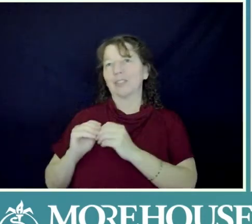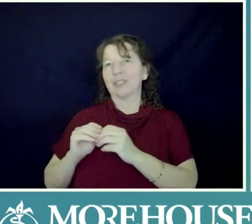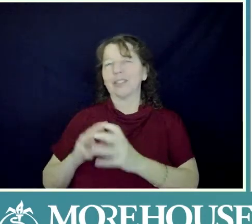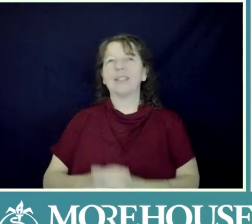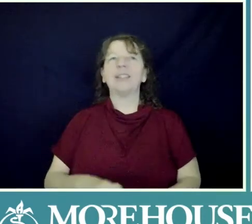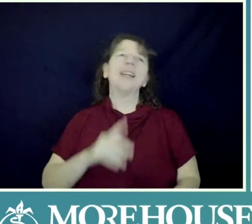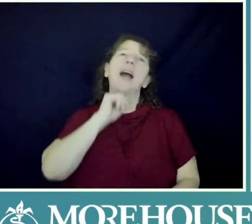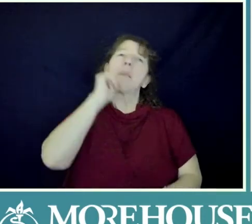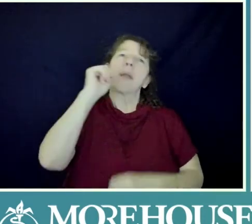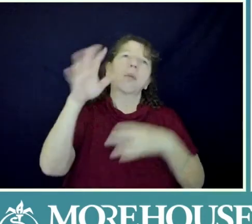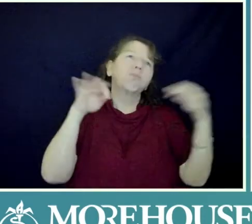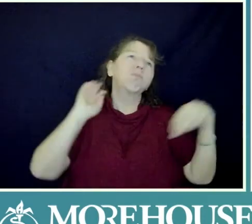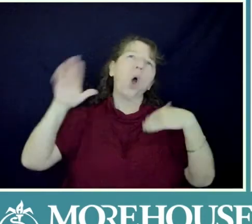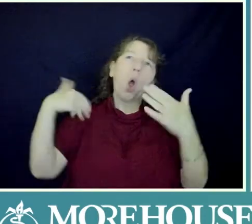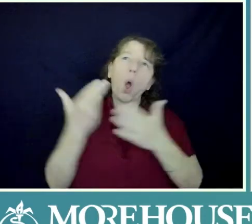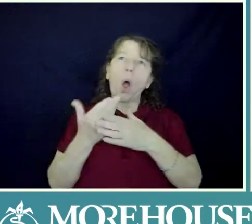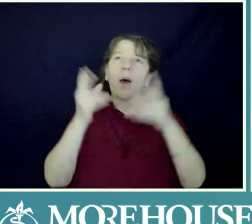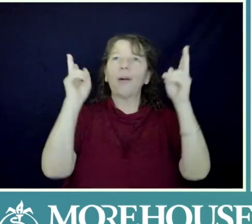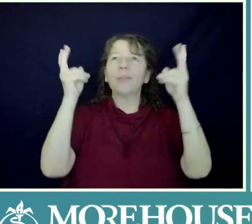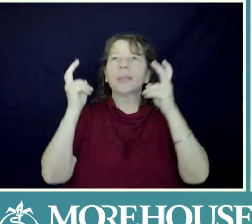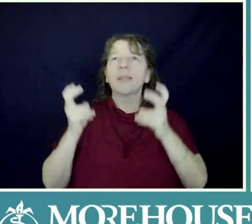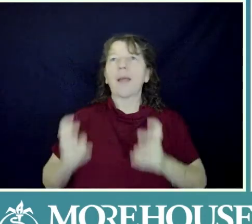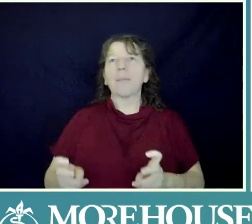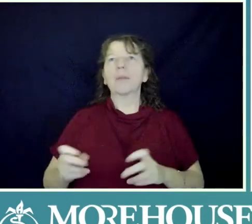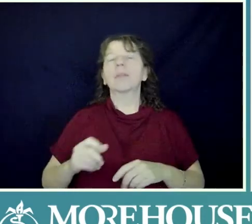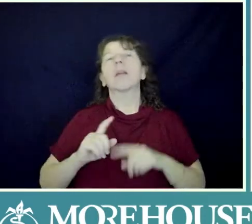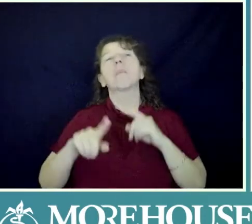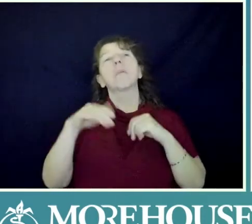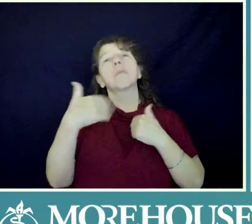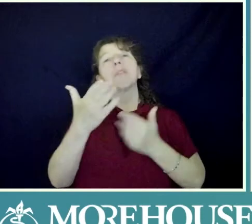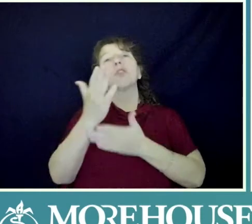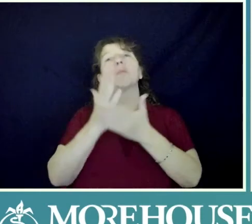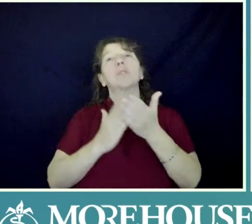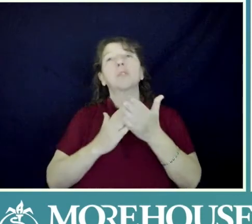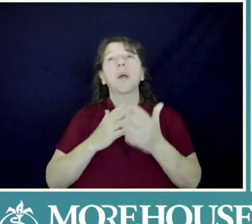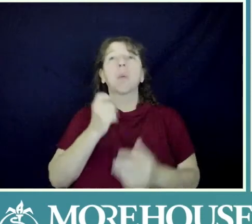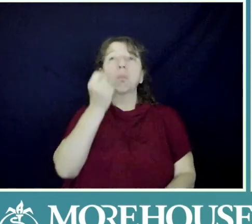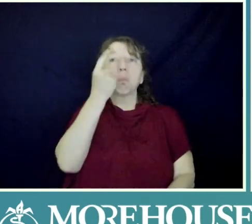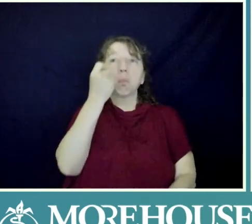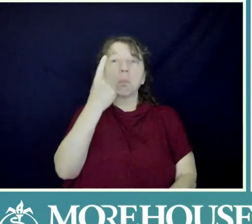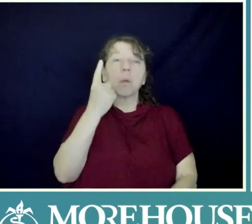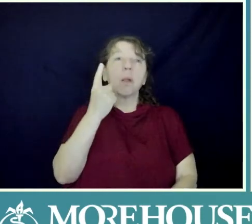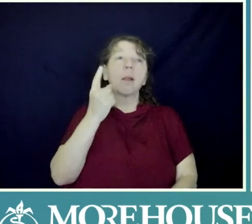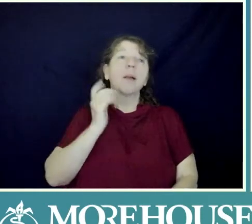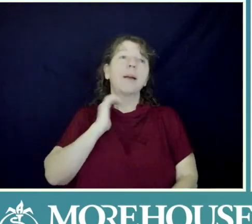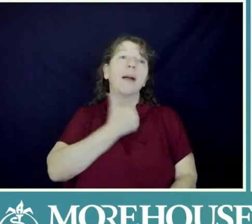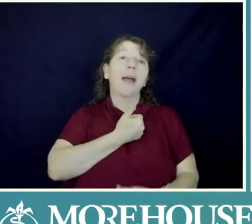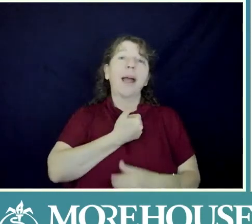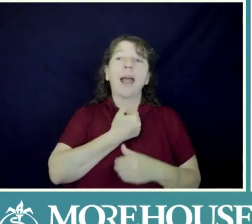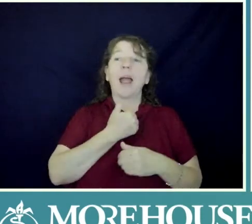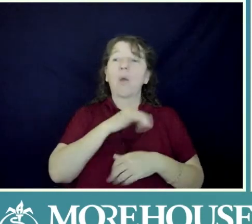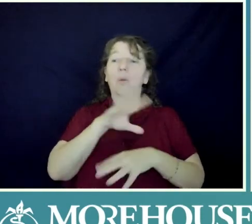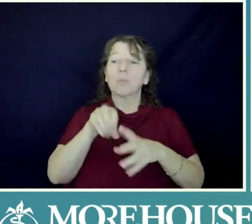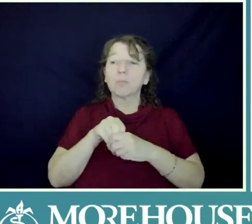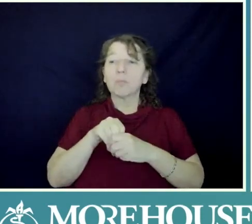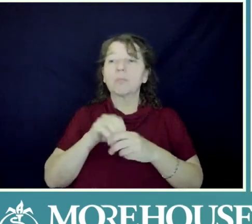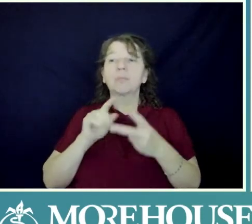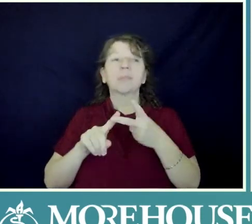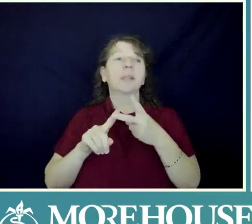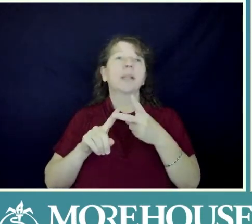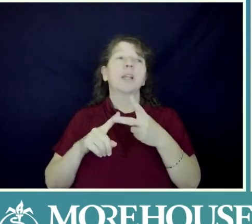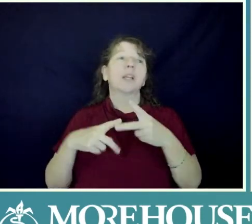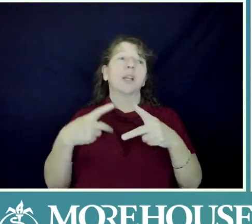this gives you some ideas of some of the things that we cover: strategies for developing projects, ideation